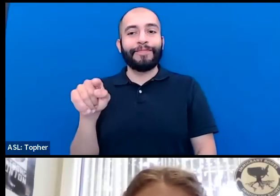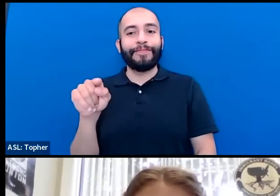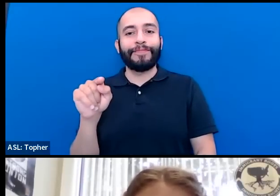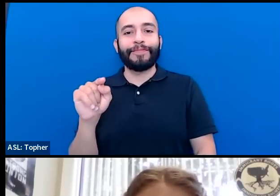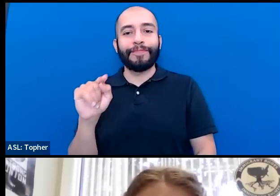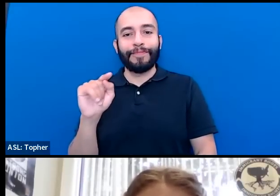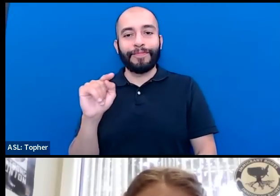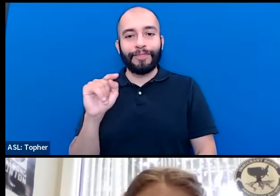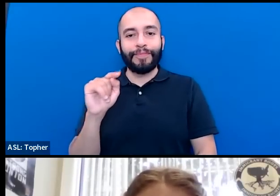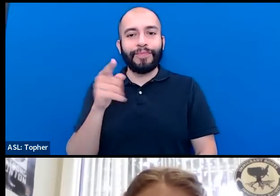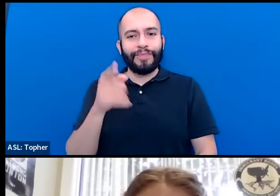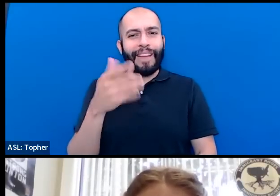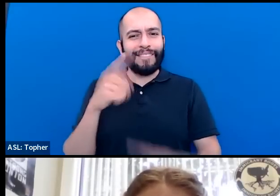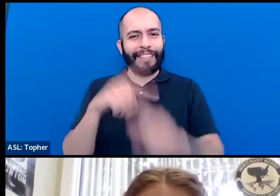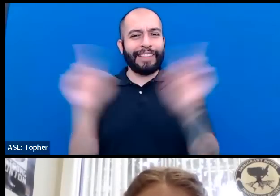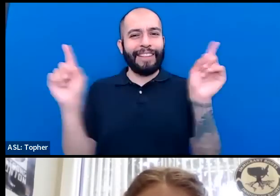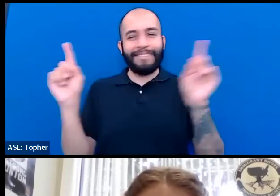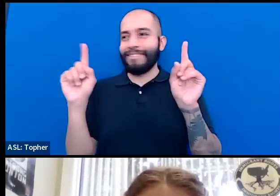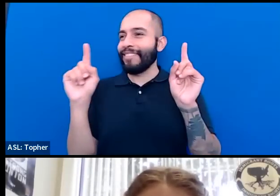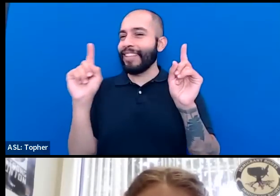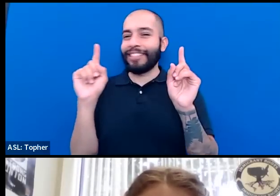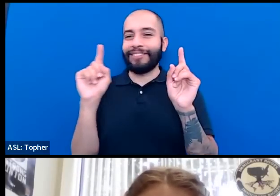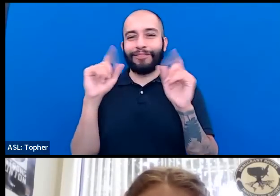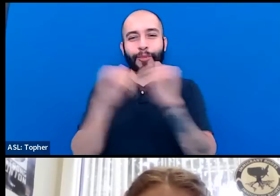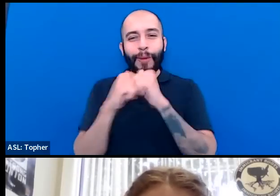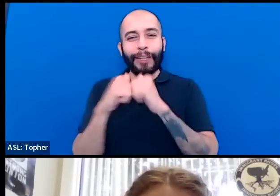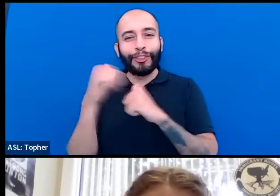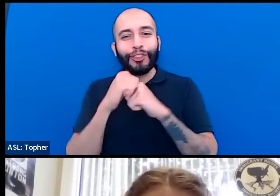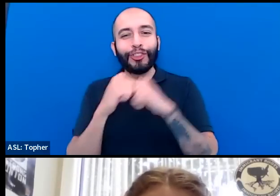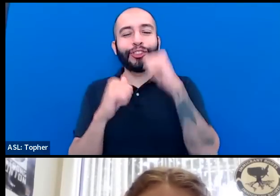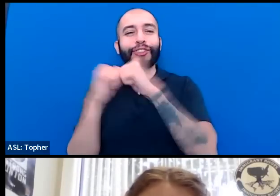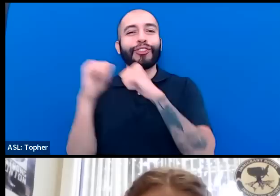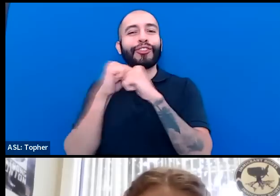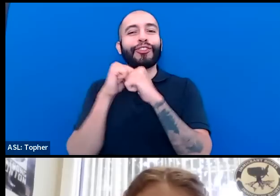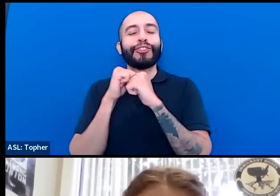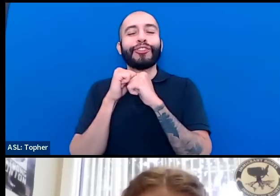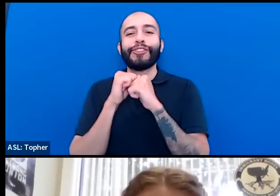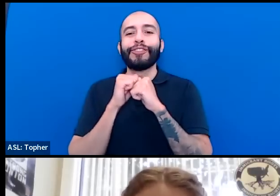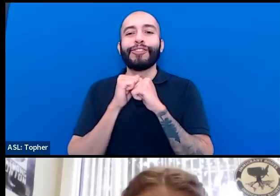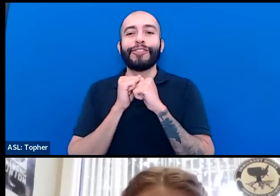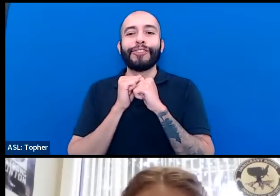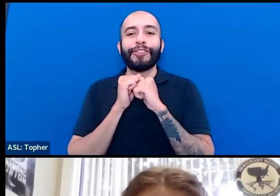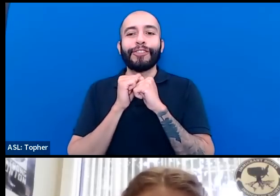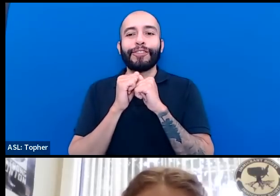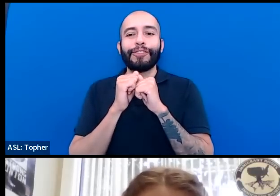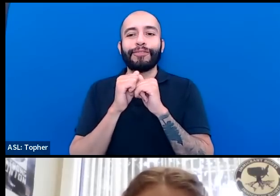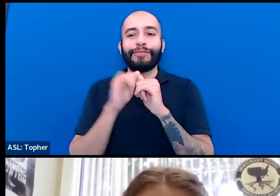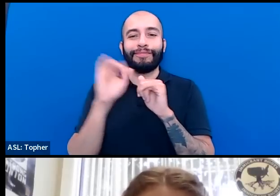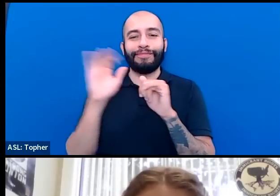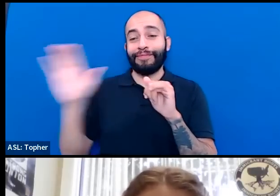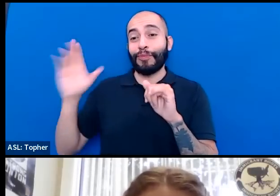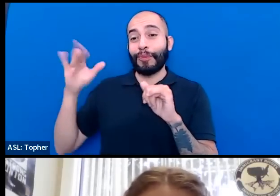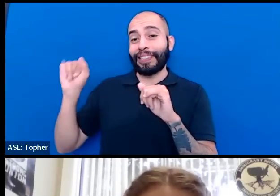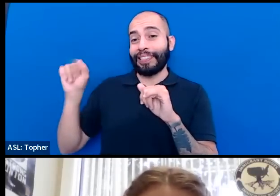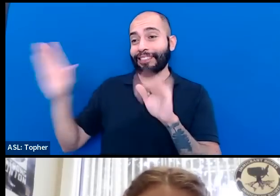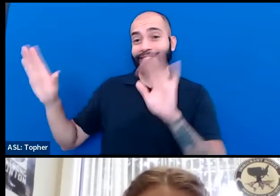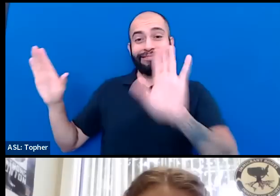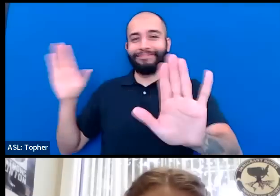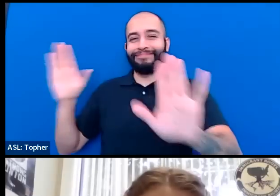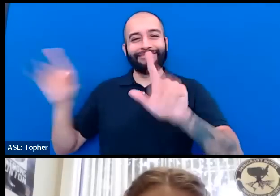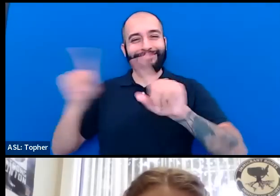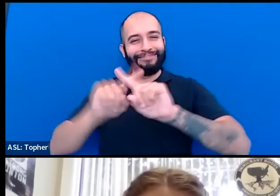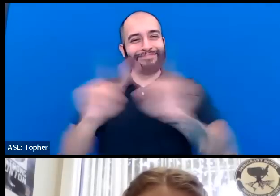in. Chris works in a place where there are thousands of workers in the workplace. You work in a place where there may be